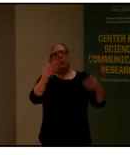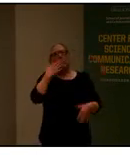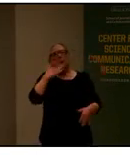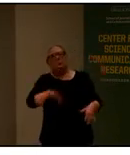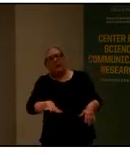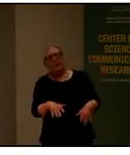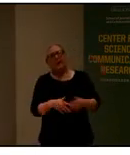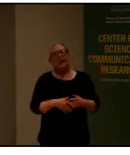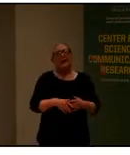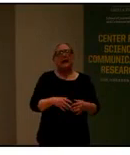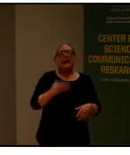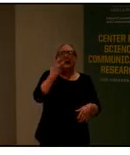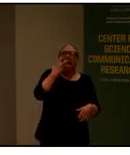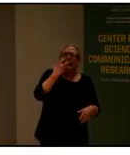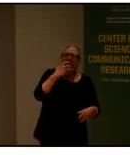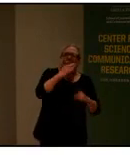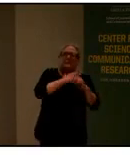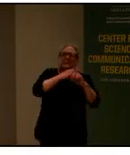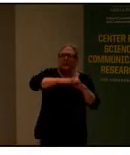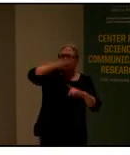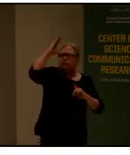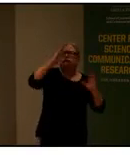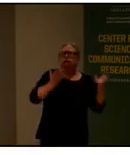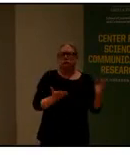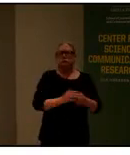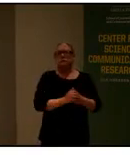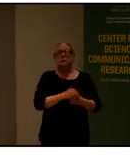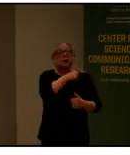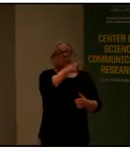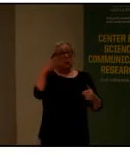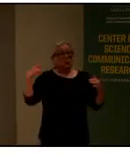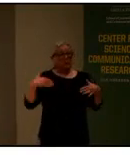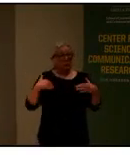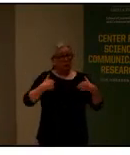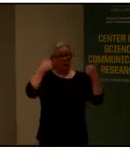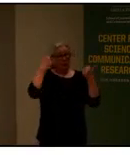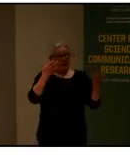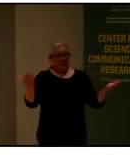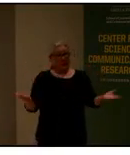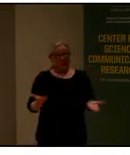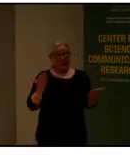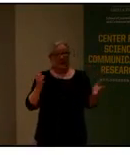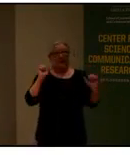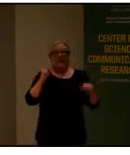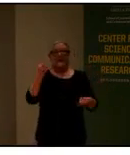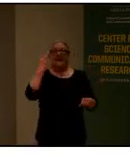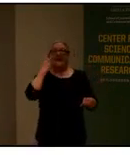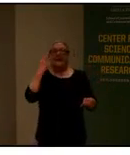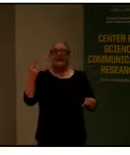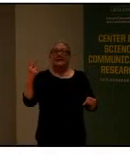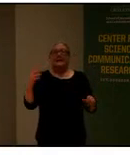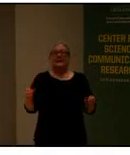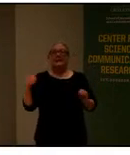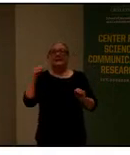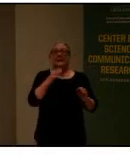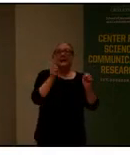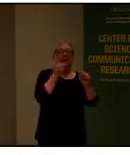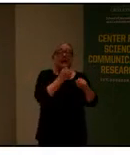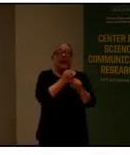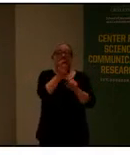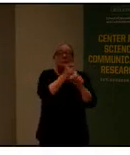cetera. So you can see, for those of you younger in the room, you can see that there's a lot more red happening.